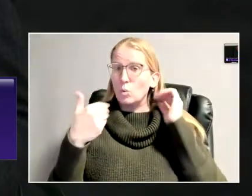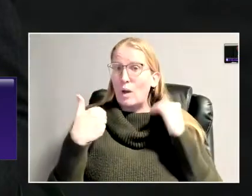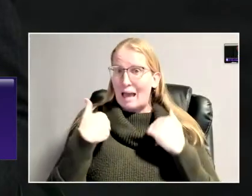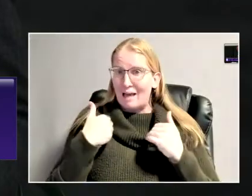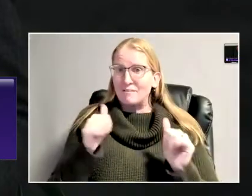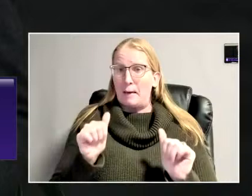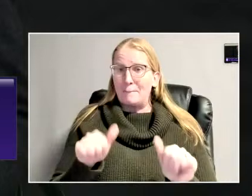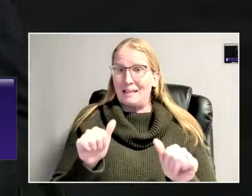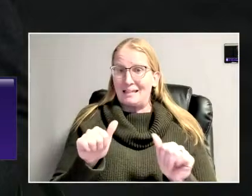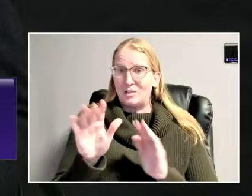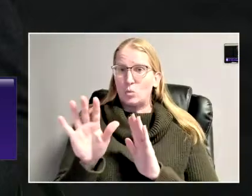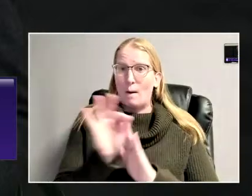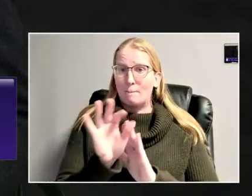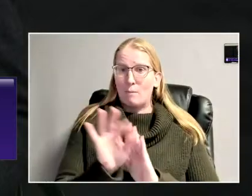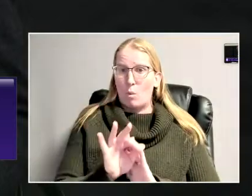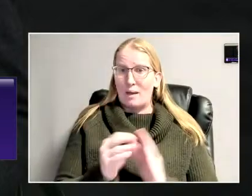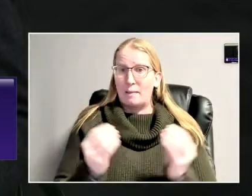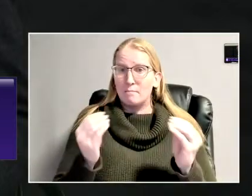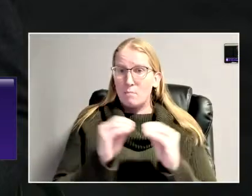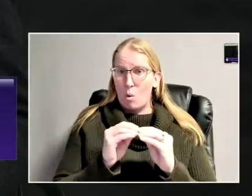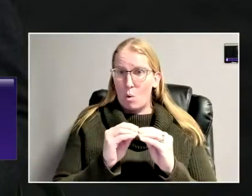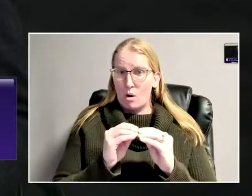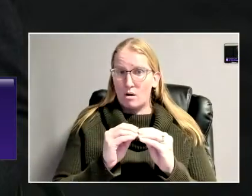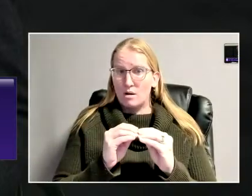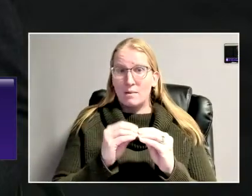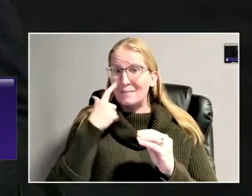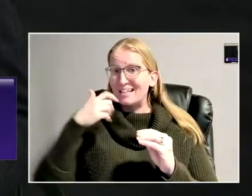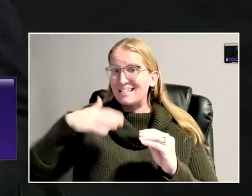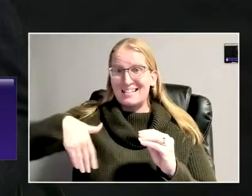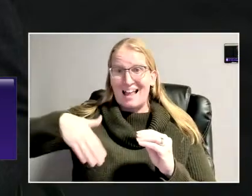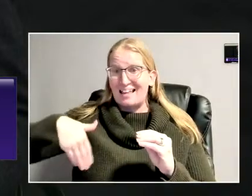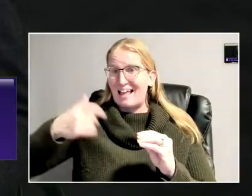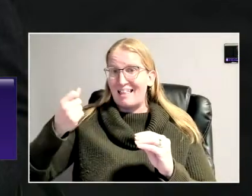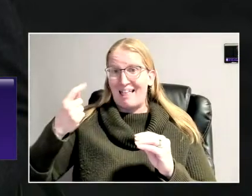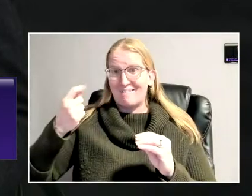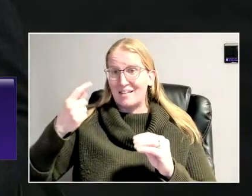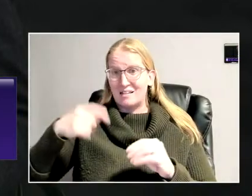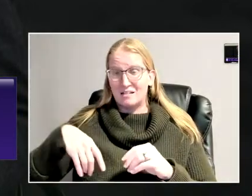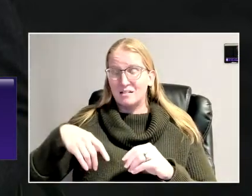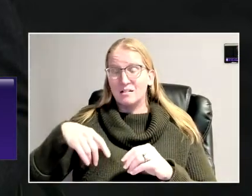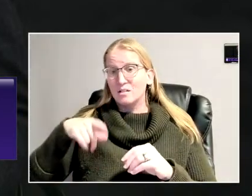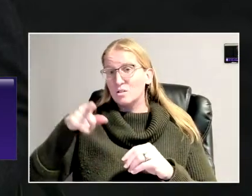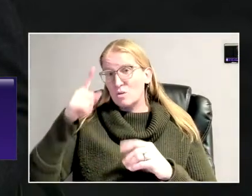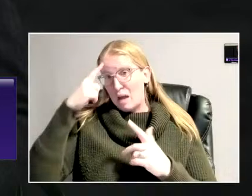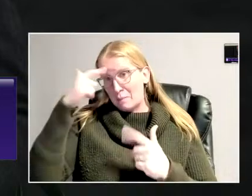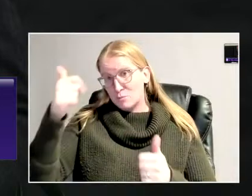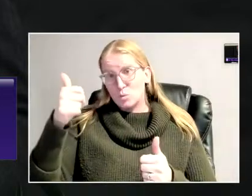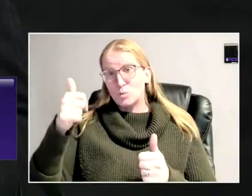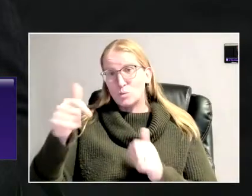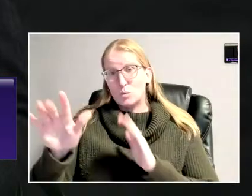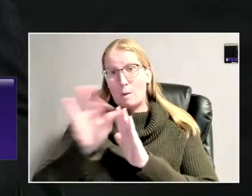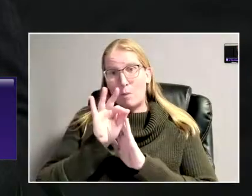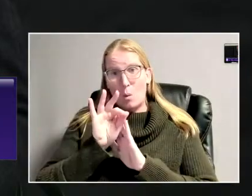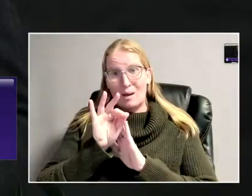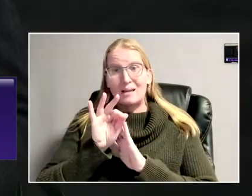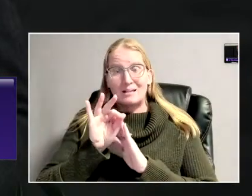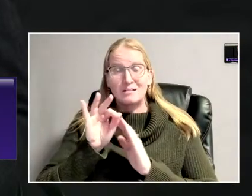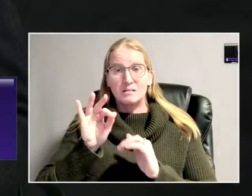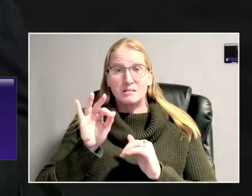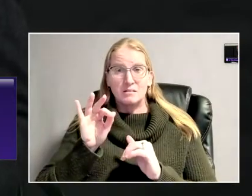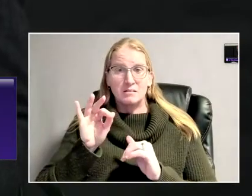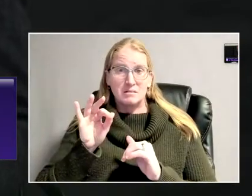more uh we're not up to 11 yet so it would be up to you to appoint in the absence of